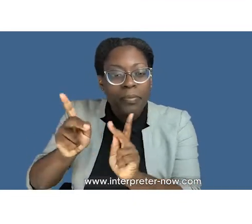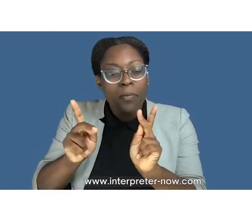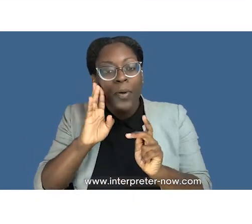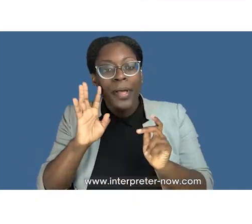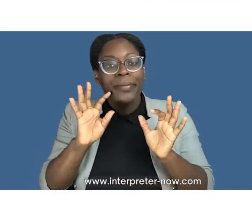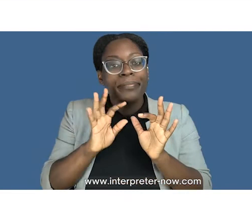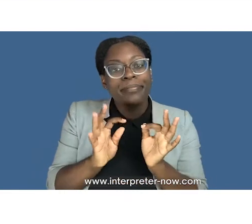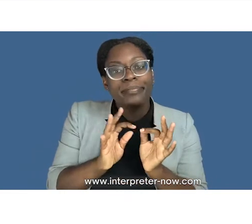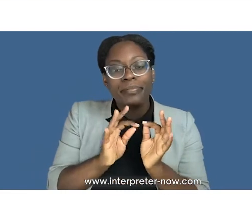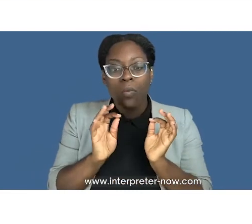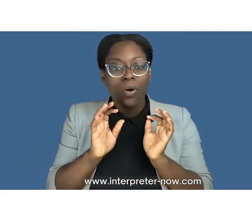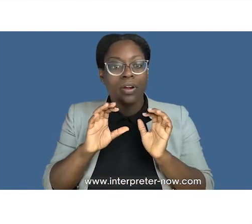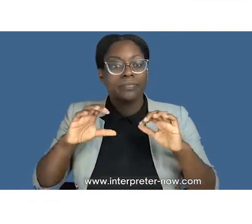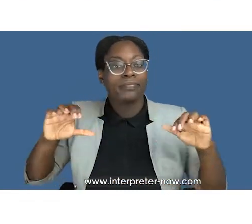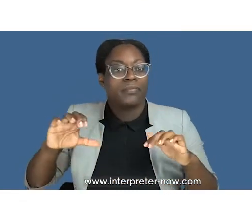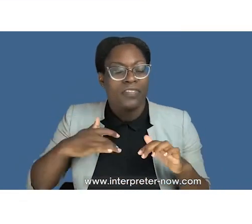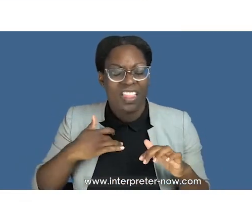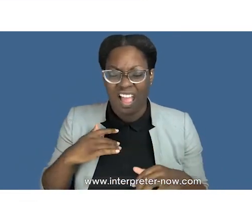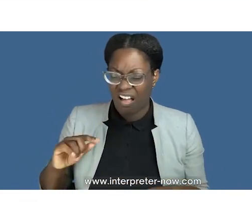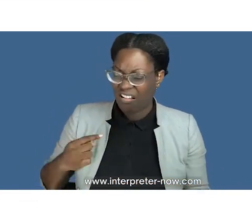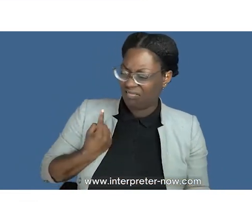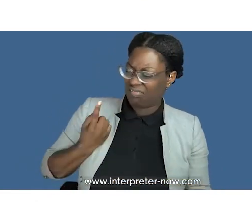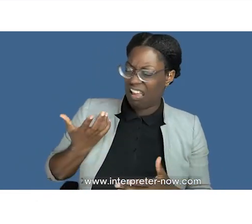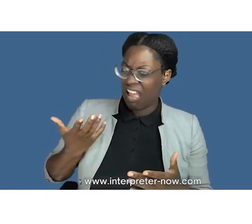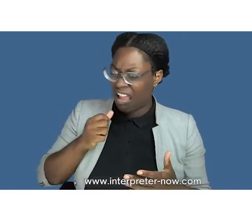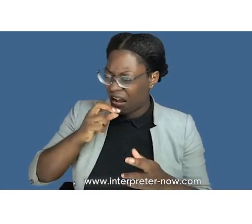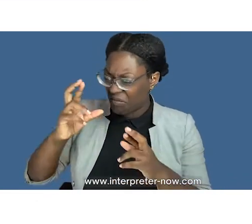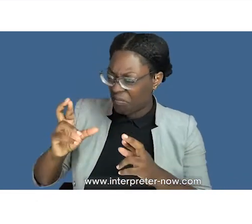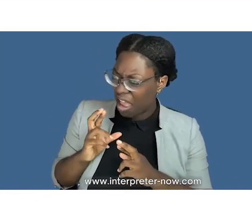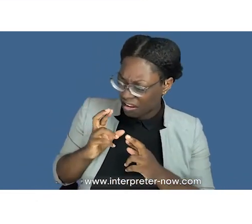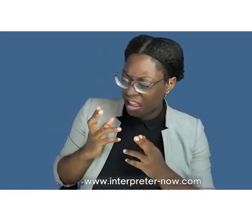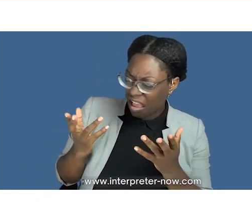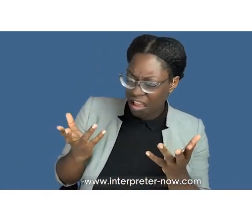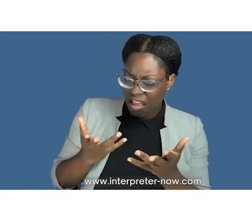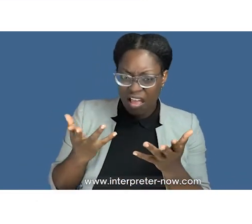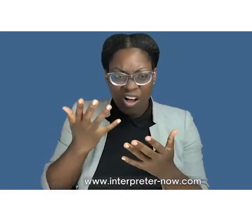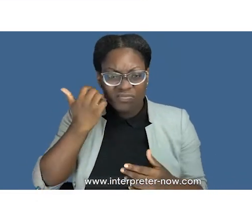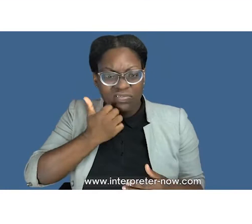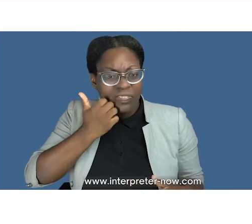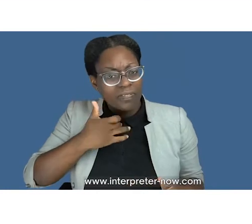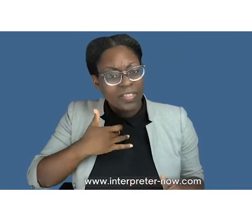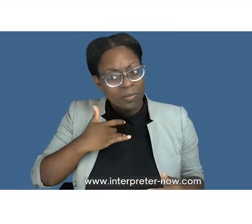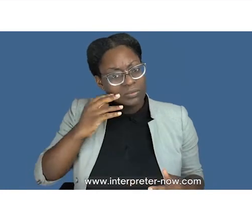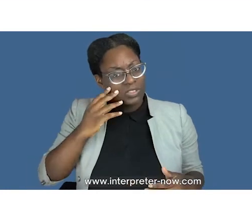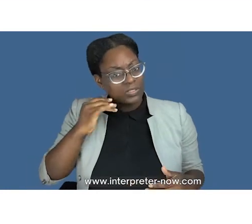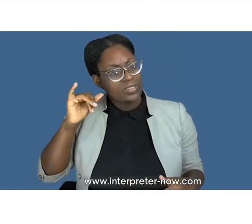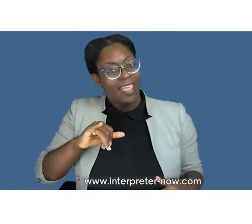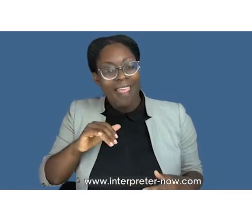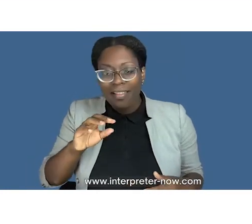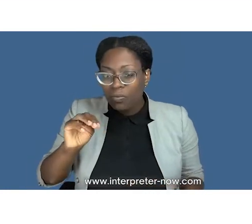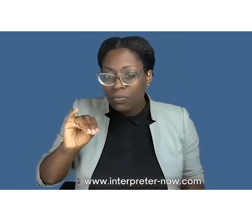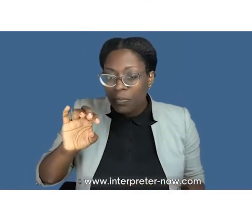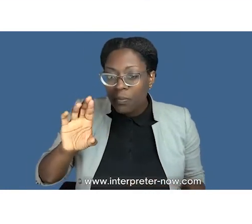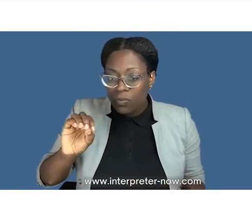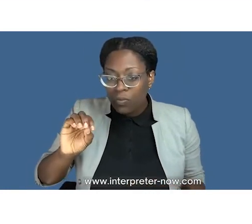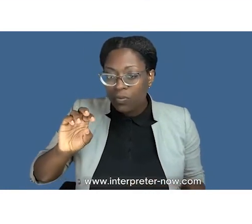people say and do that can make you feel disrespected, little slights and insults every day. They add